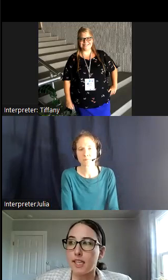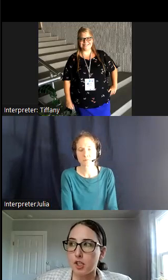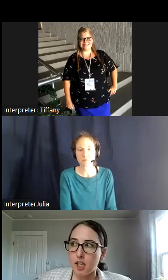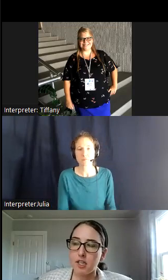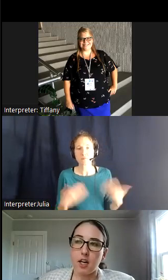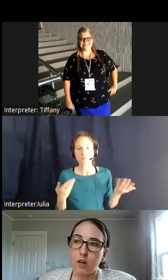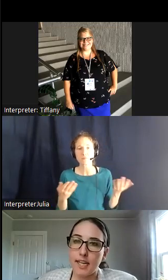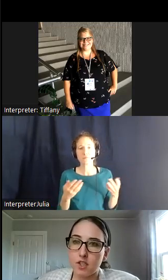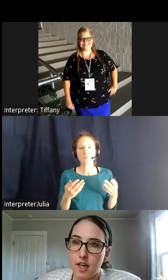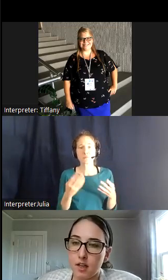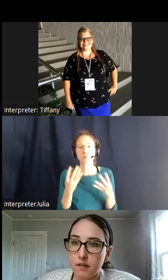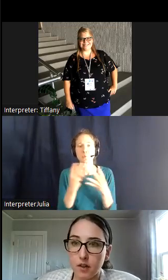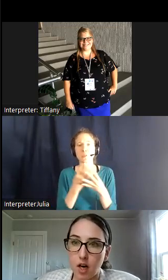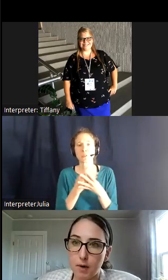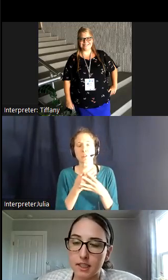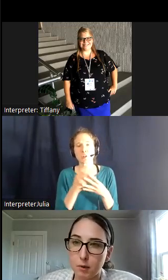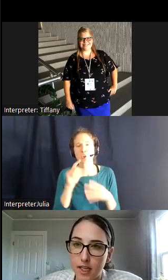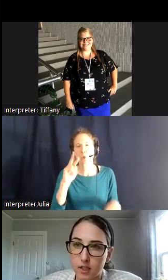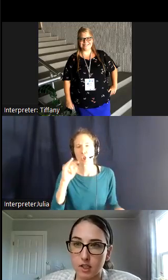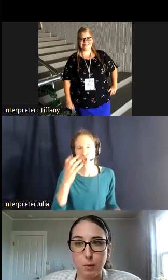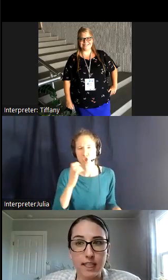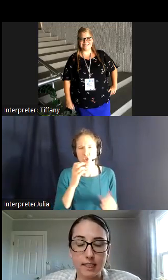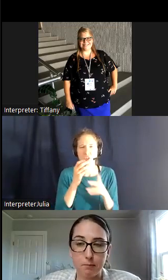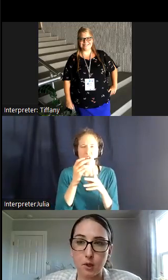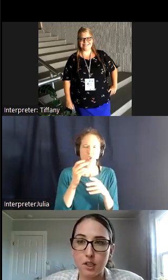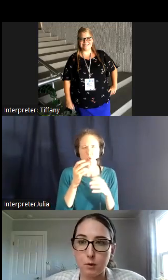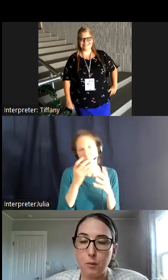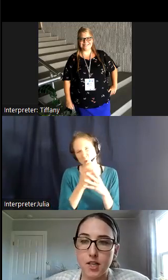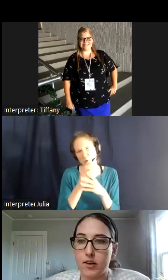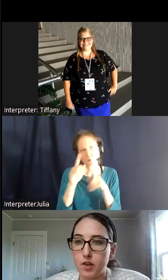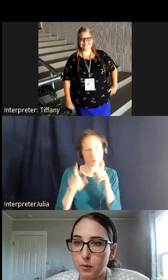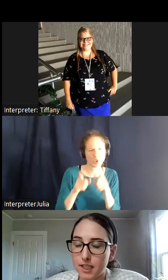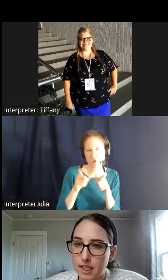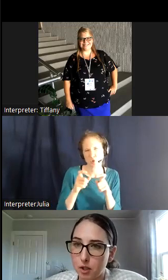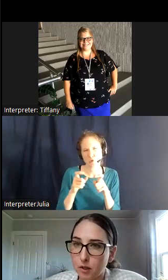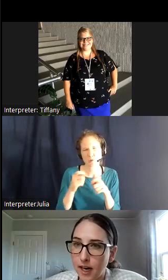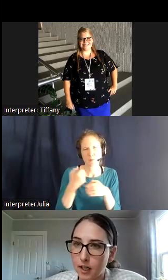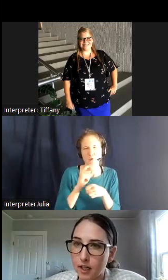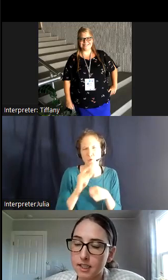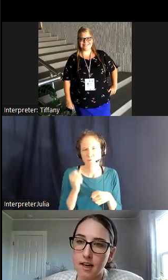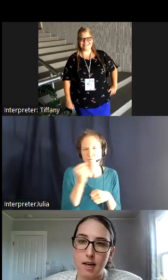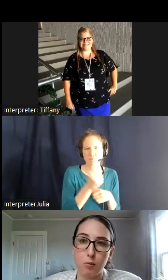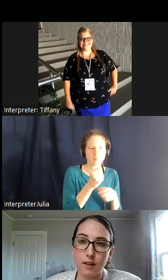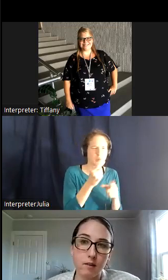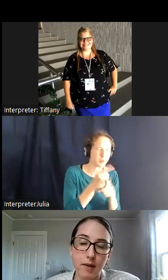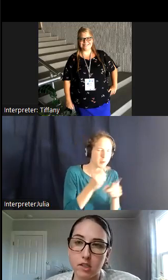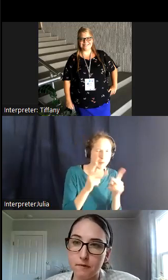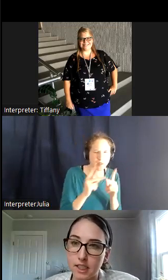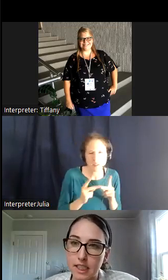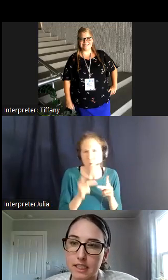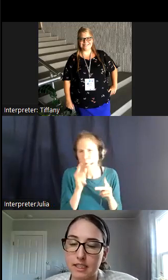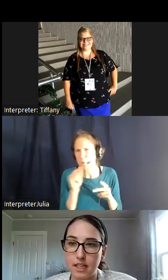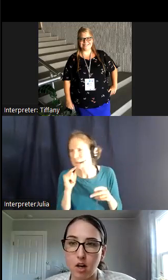So screening, triage, and care coordination for comprehensive providers looks pretty similar to what we talked through with essential providers. One of the